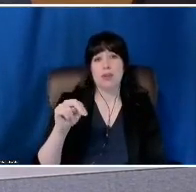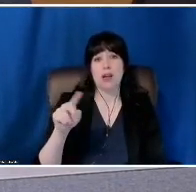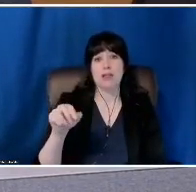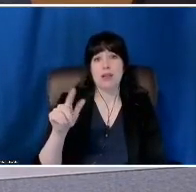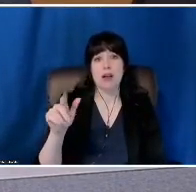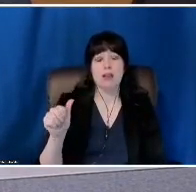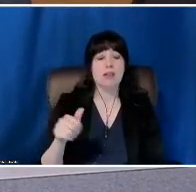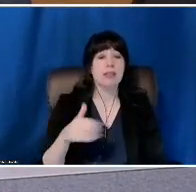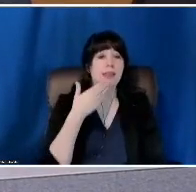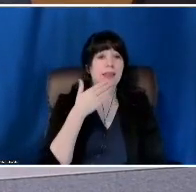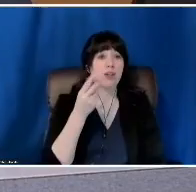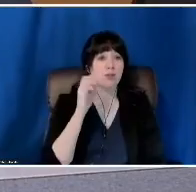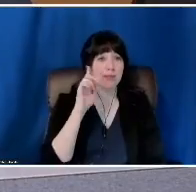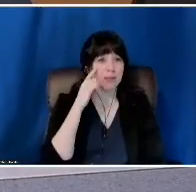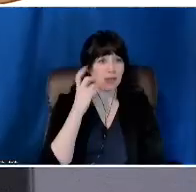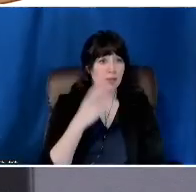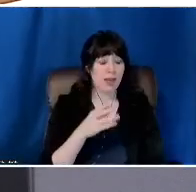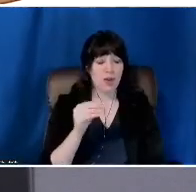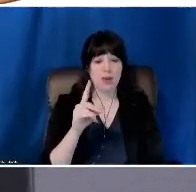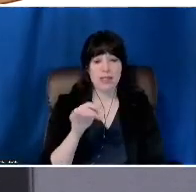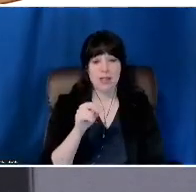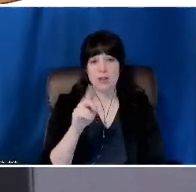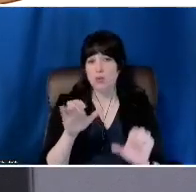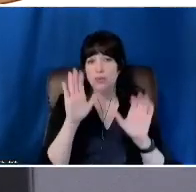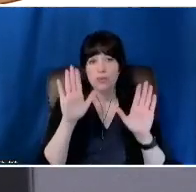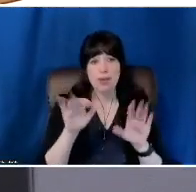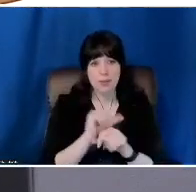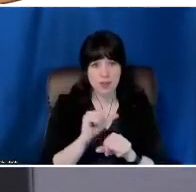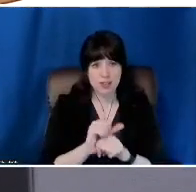and you and your group. You always do great work.